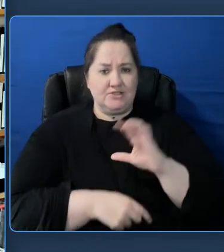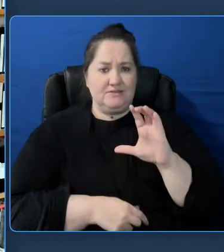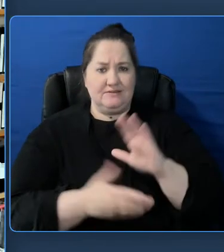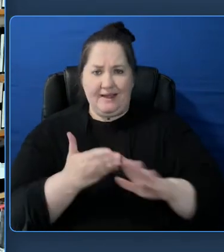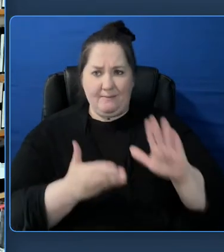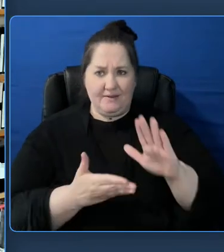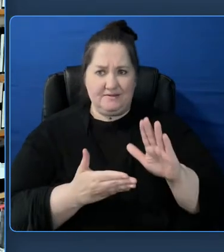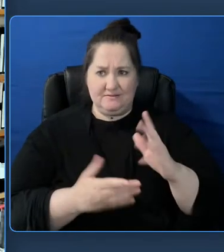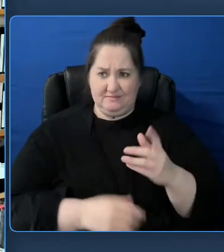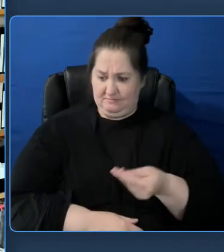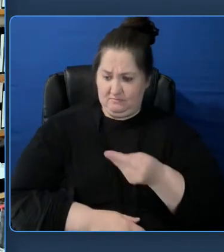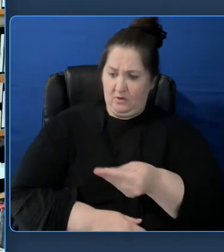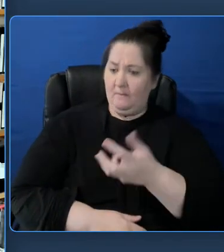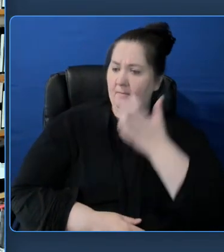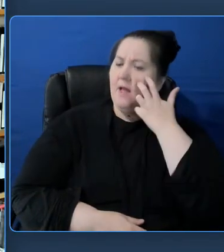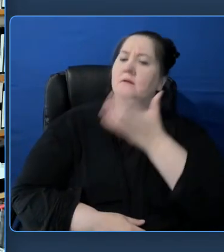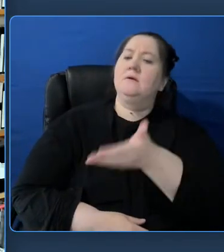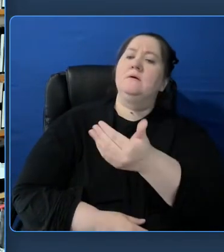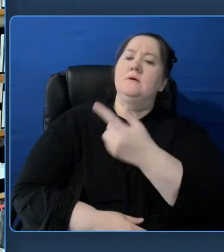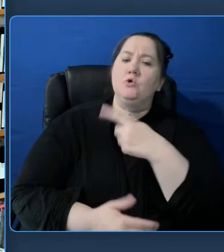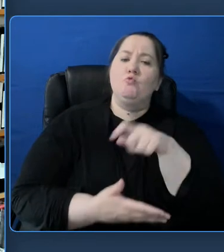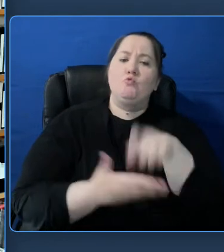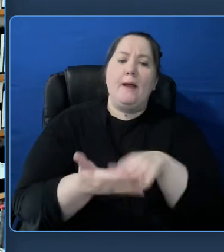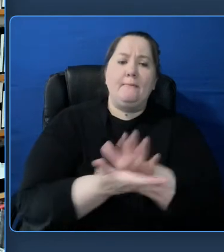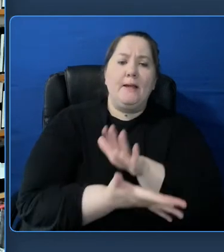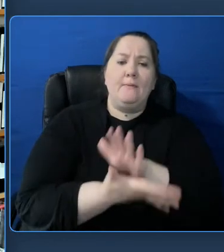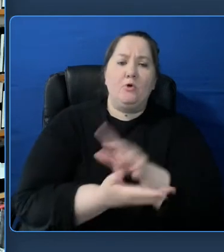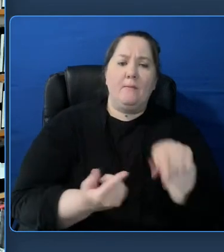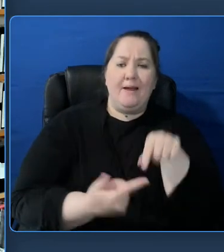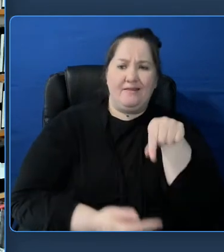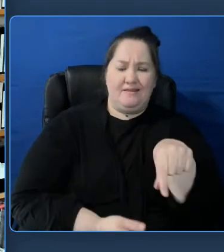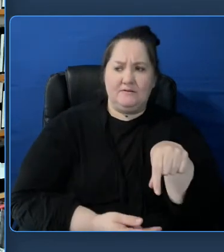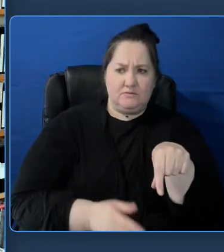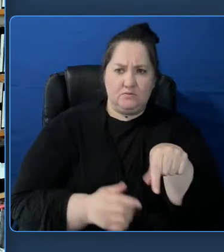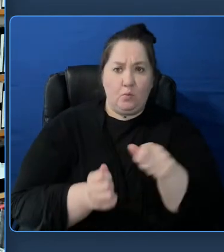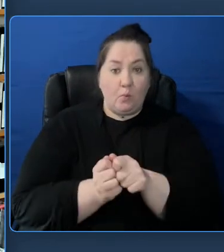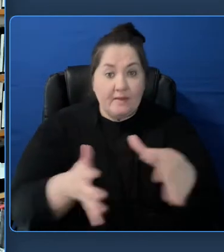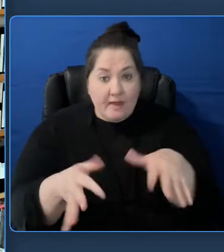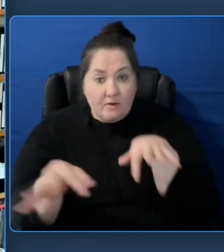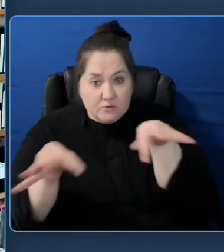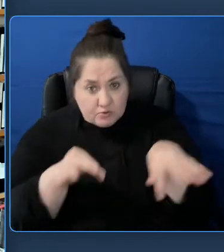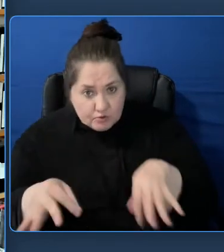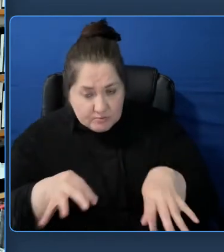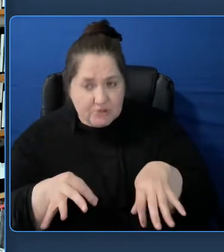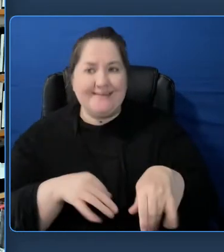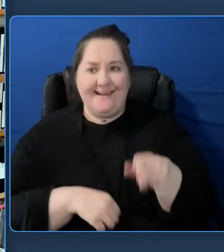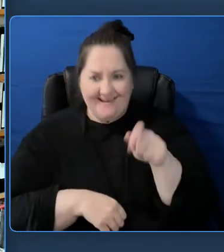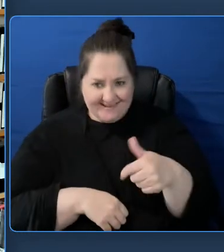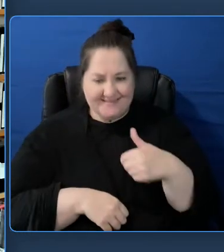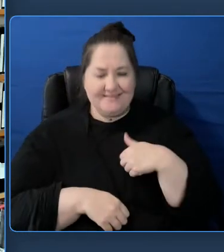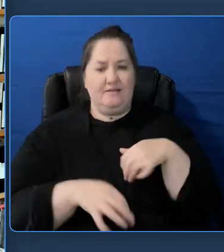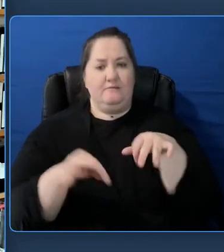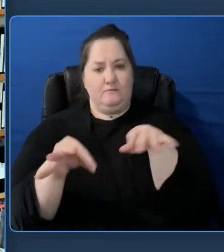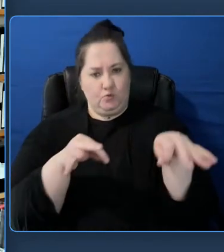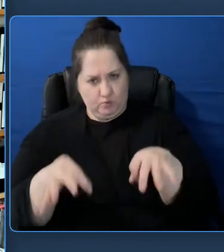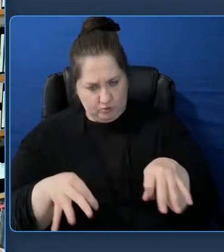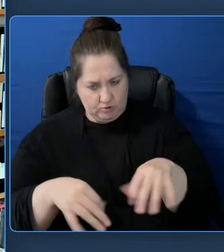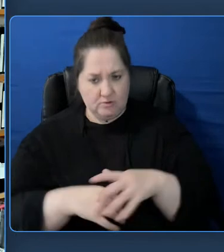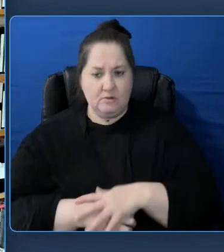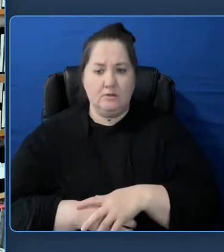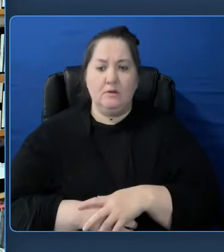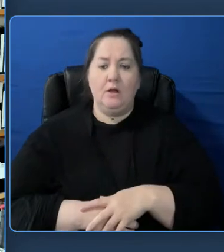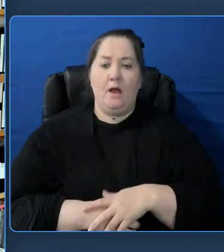it to a blind person and say, now tell me about it, write a paper about it without description. No, it's got to have description. And